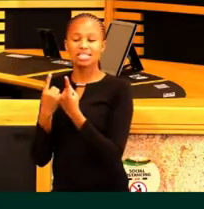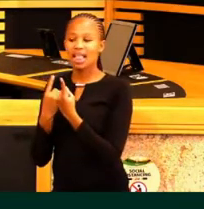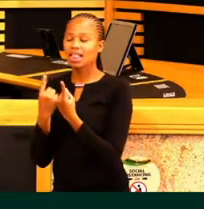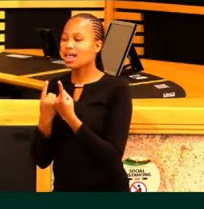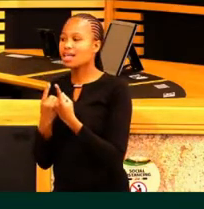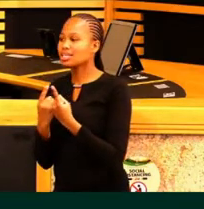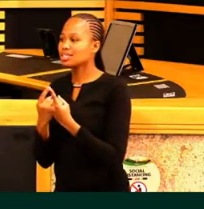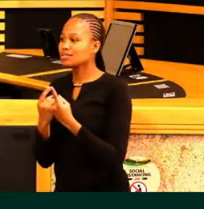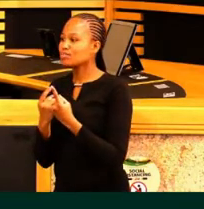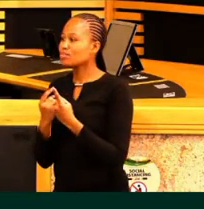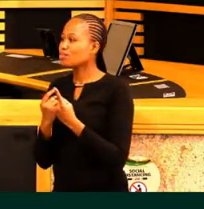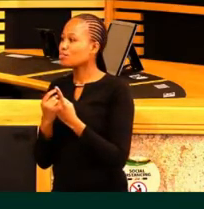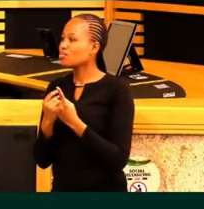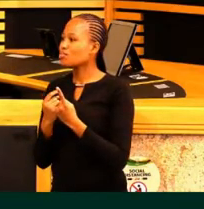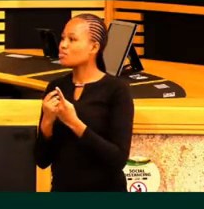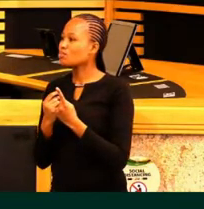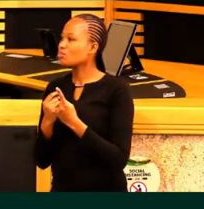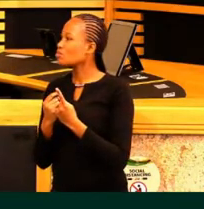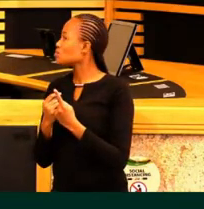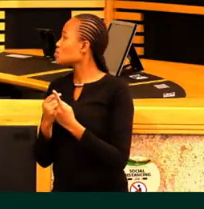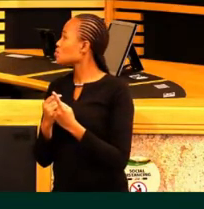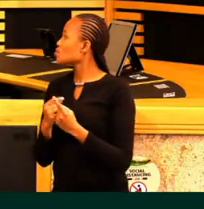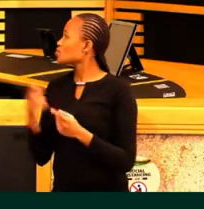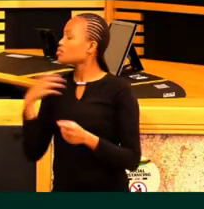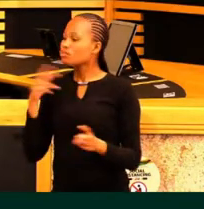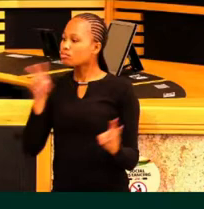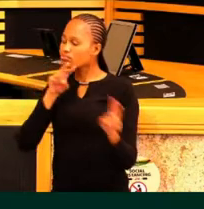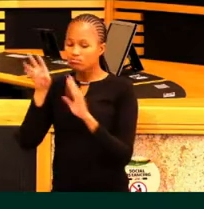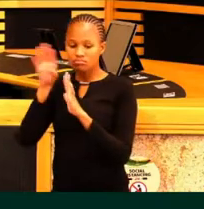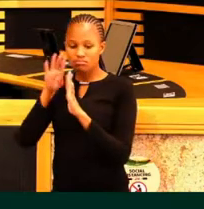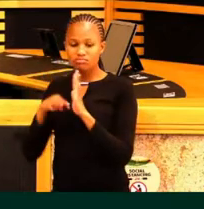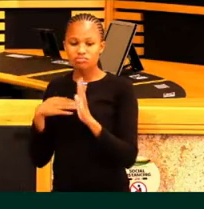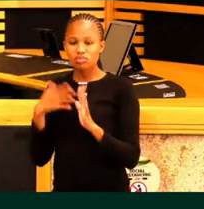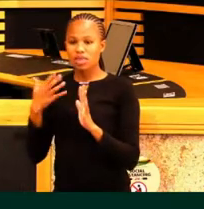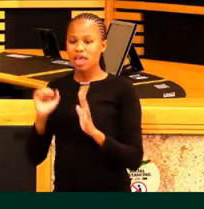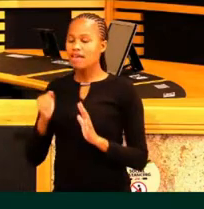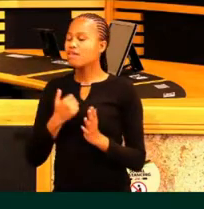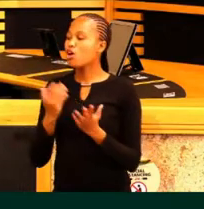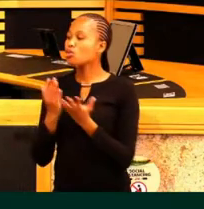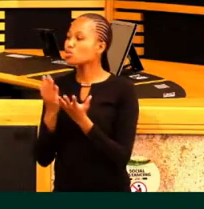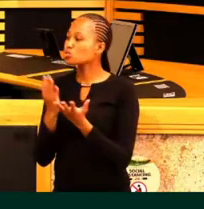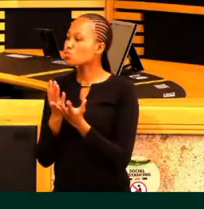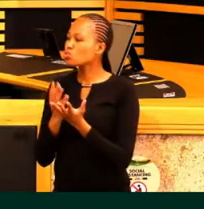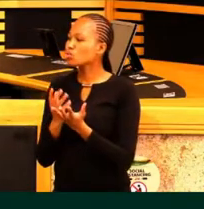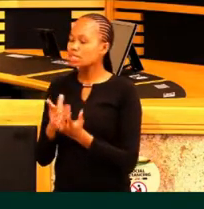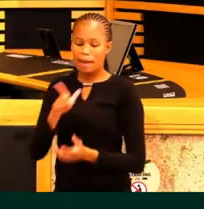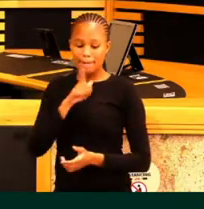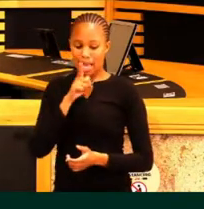um so one want a re-look into the curriculum that we have in our schools